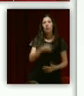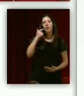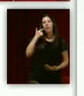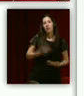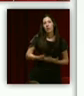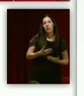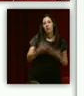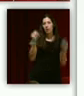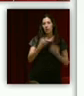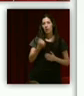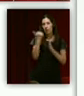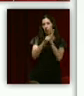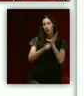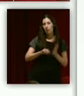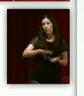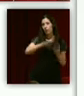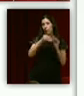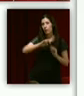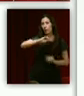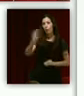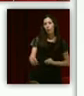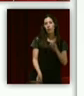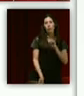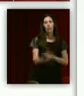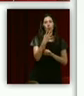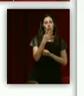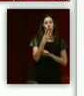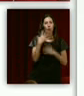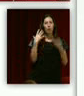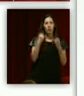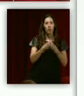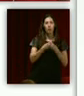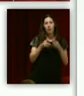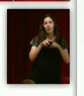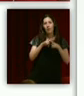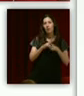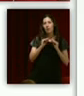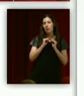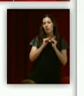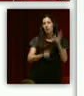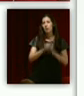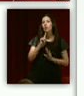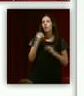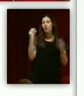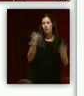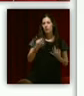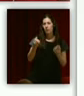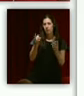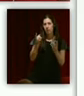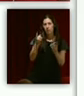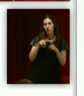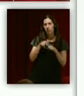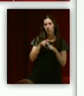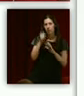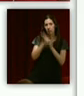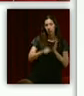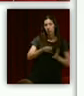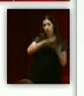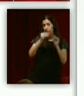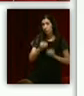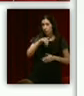to see whatever happens with applications that are created with this type of development tools.